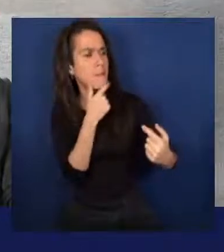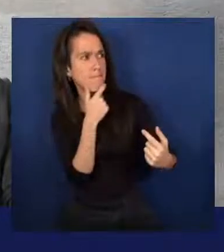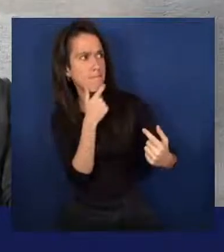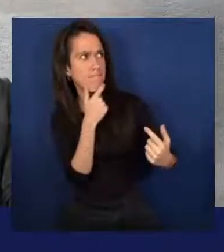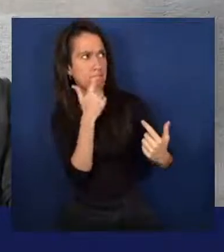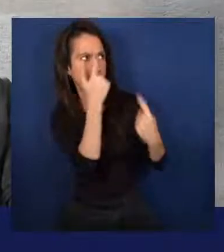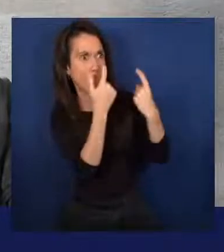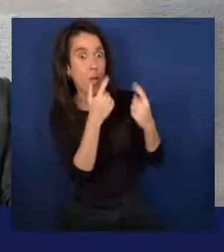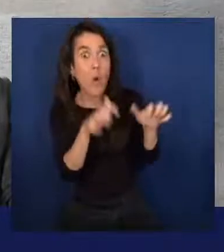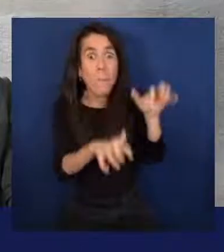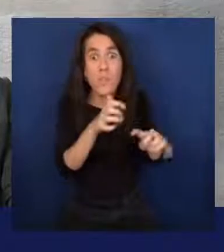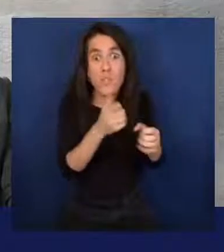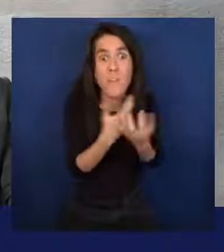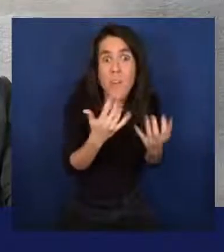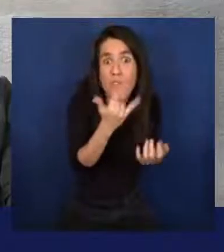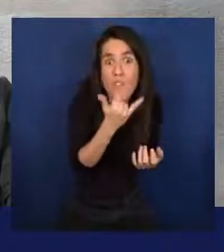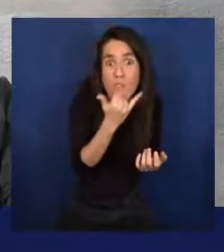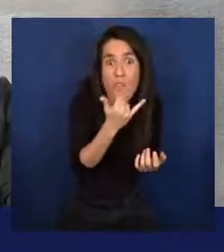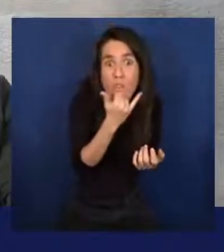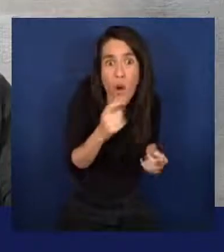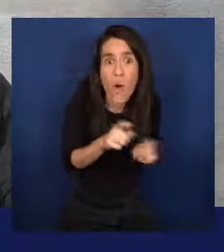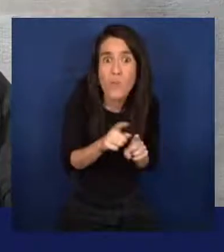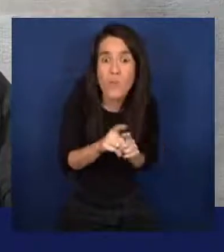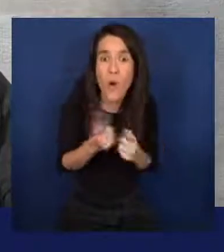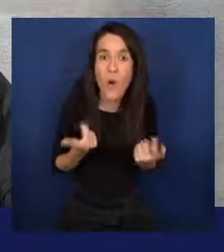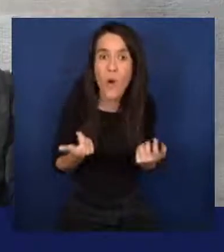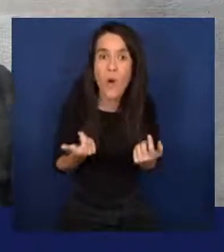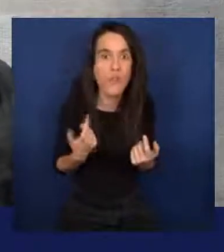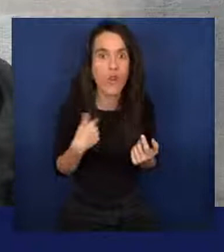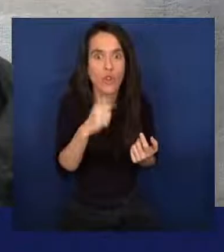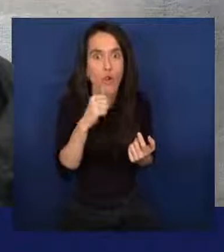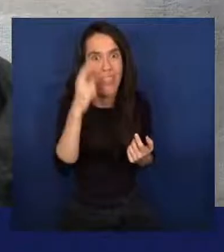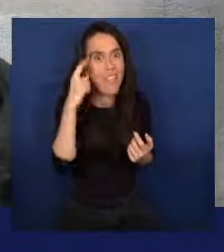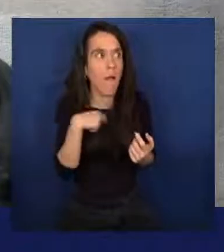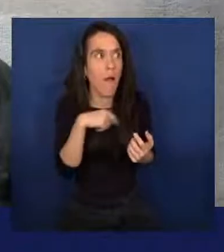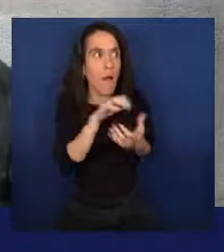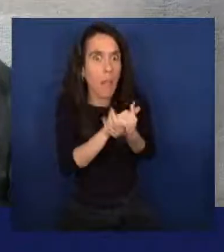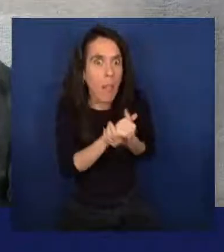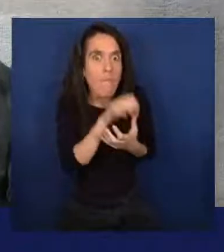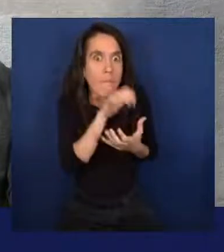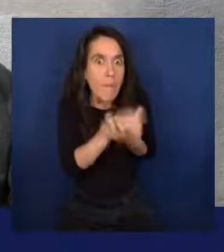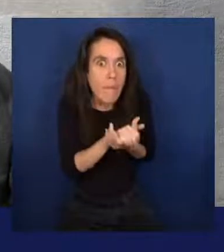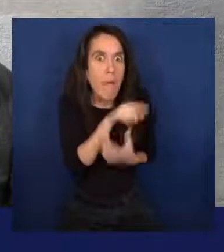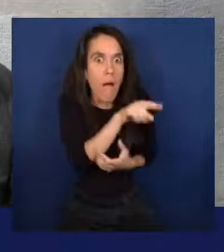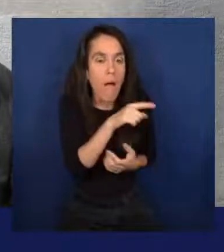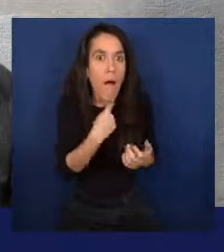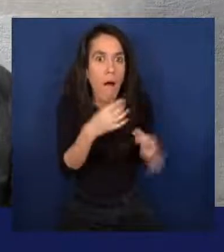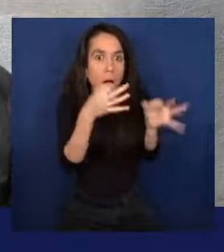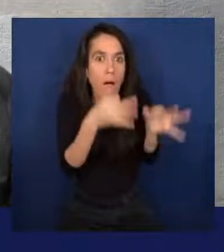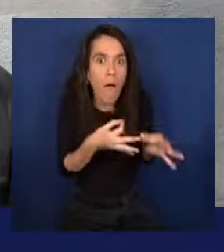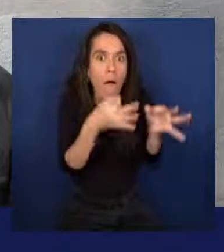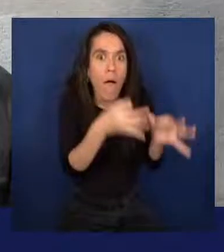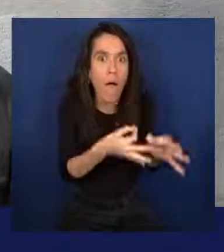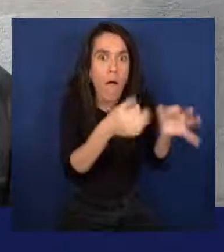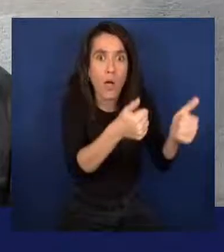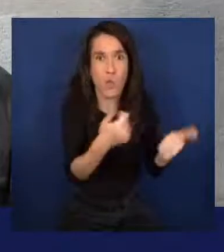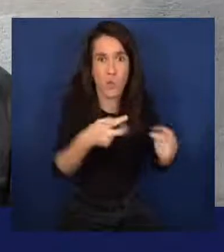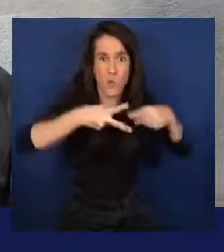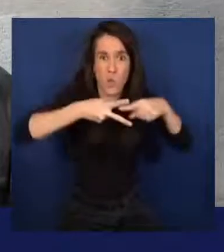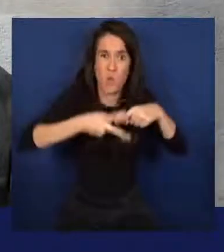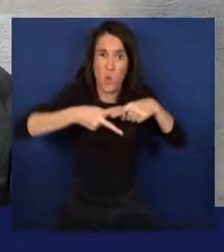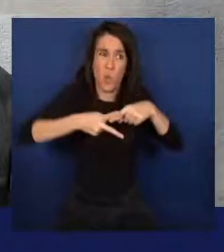wrong, right? It's just you want to press back against that, because they are only ultimately tools that we manifest in the first